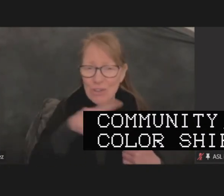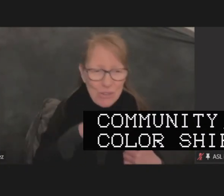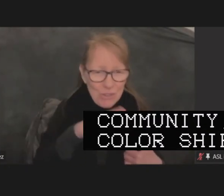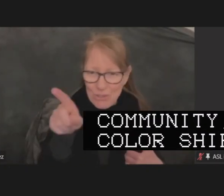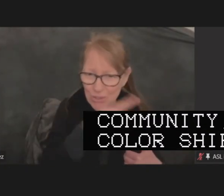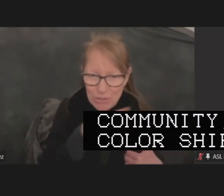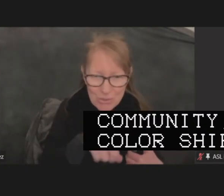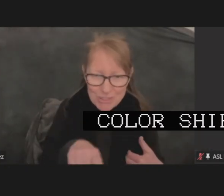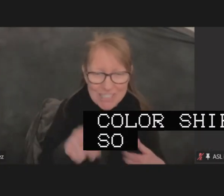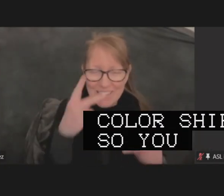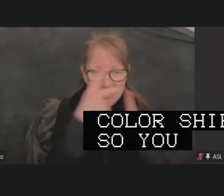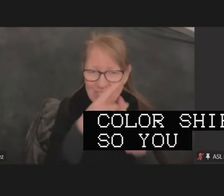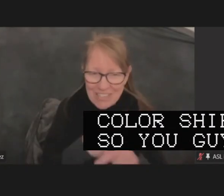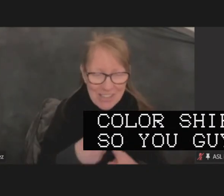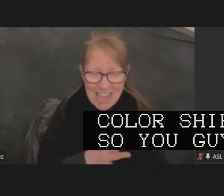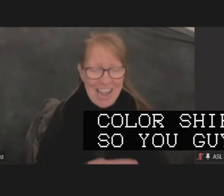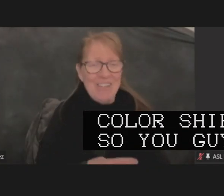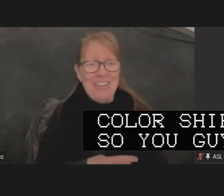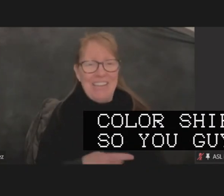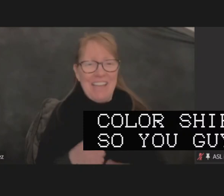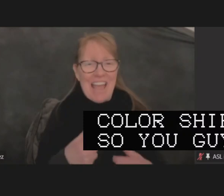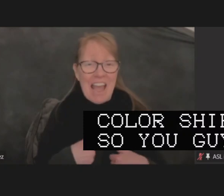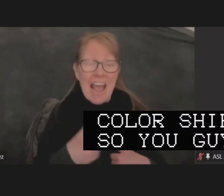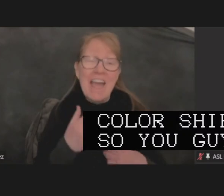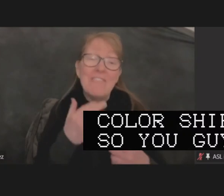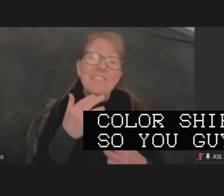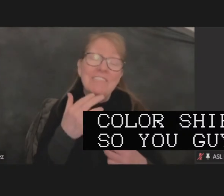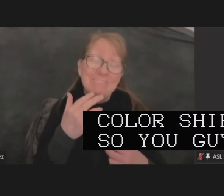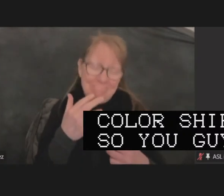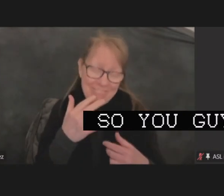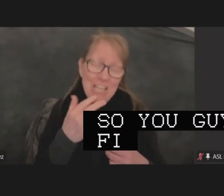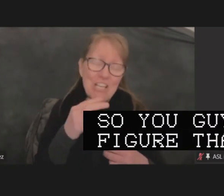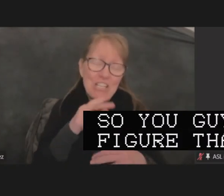one out. But and I have salt and pepper hair.